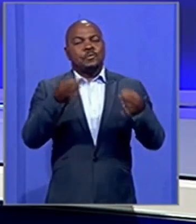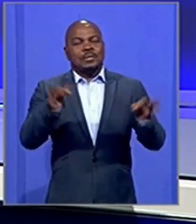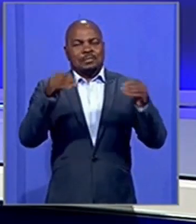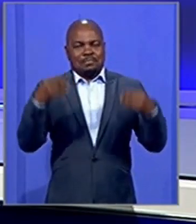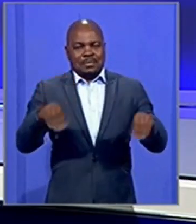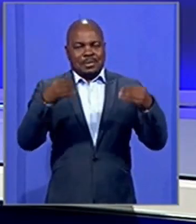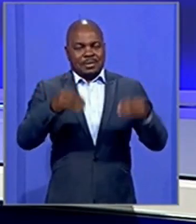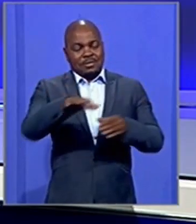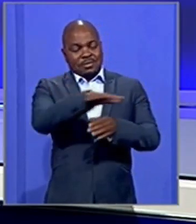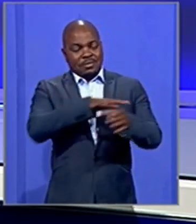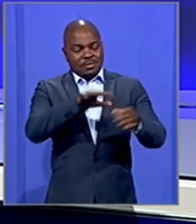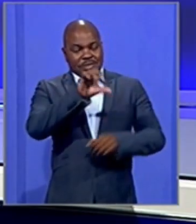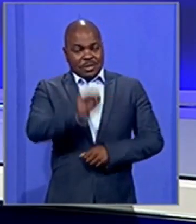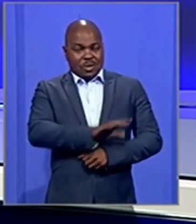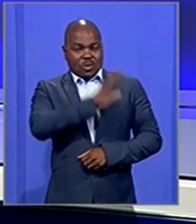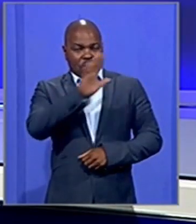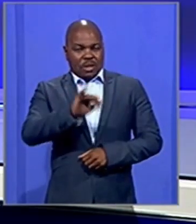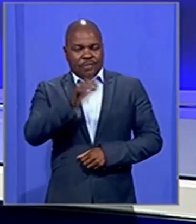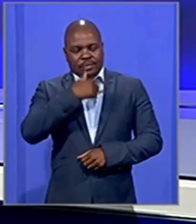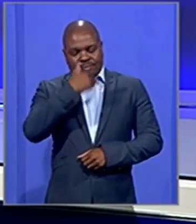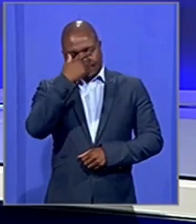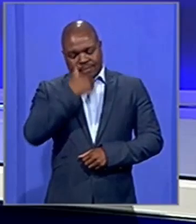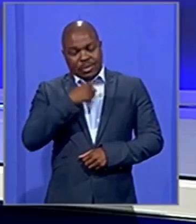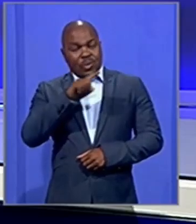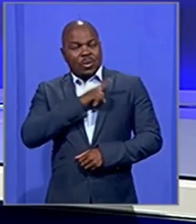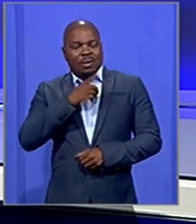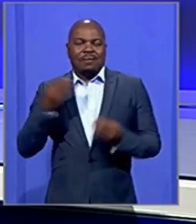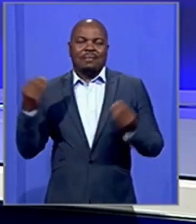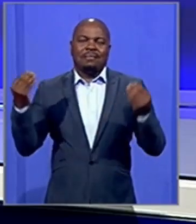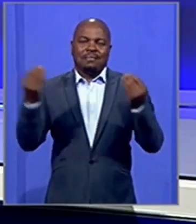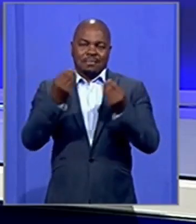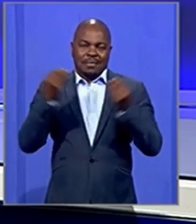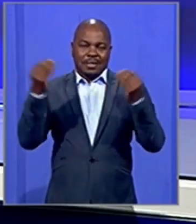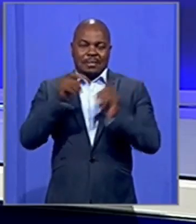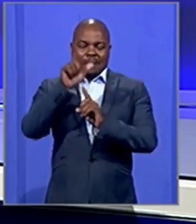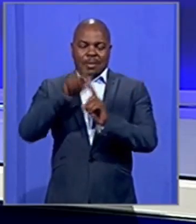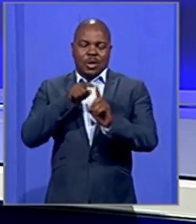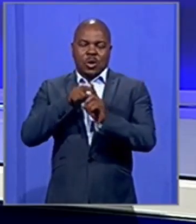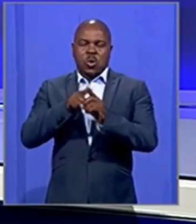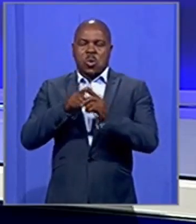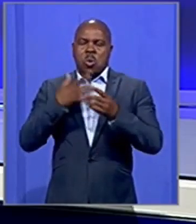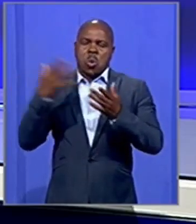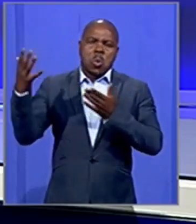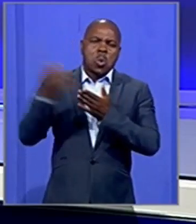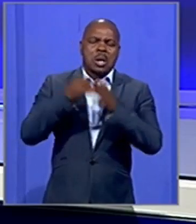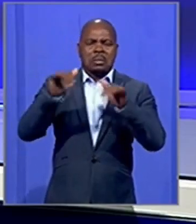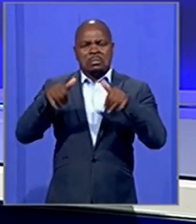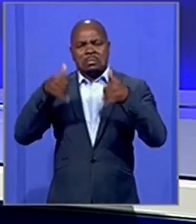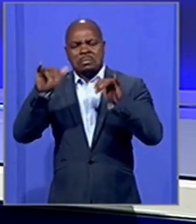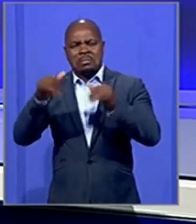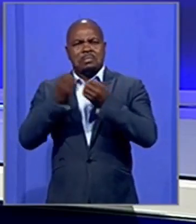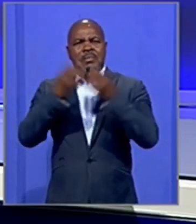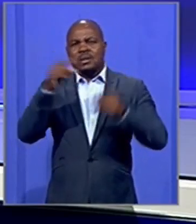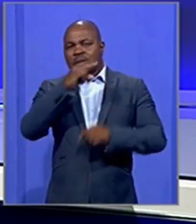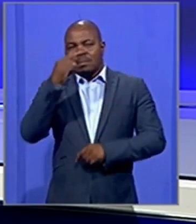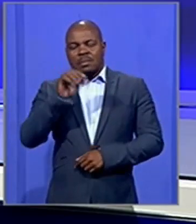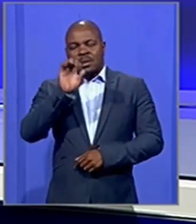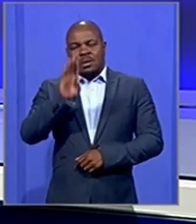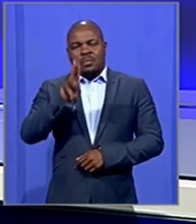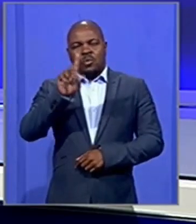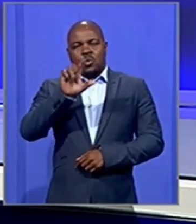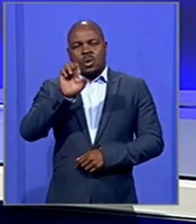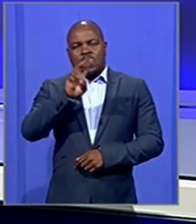Afrika Borwa e nyamišitšwe ke lehu la seopedi sa go tuma yo a thupilego difoka tše ntšhi bulelwa mokutukana yo